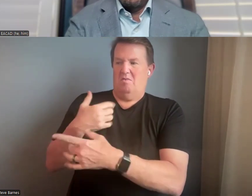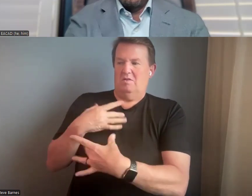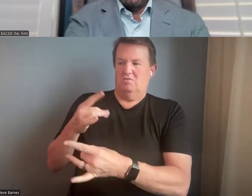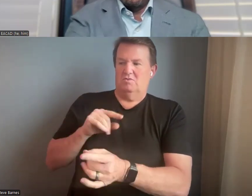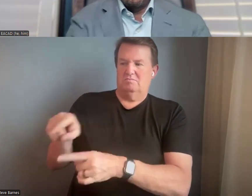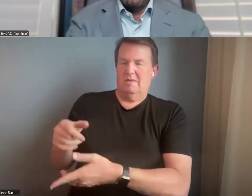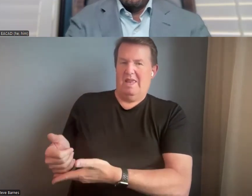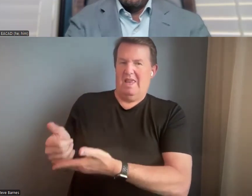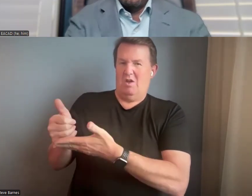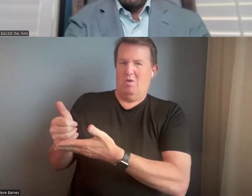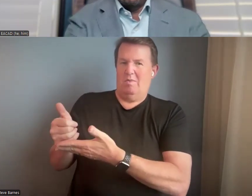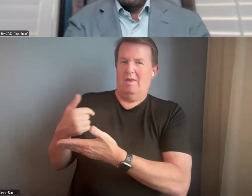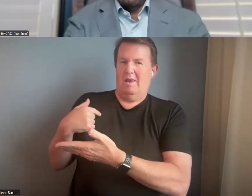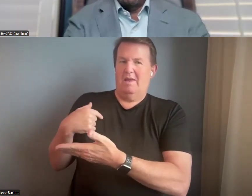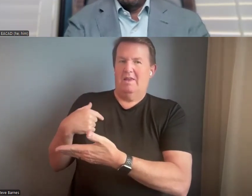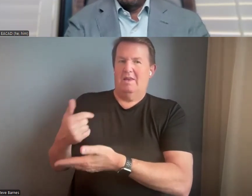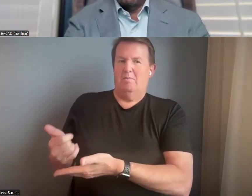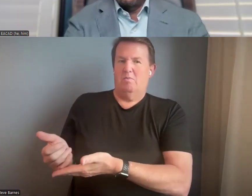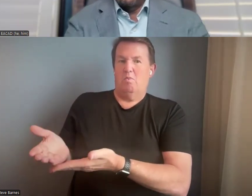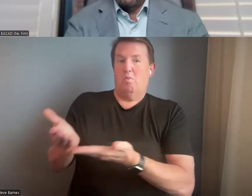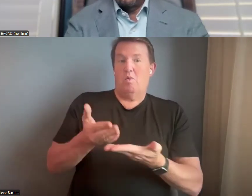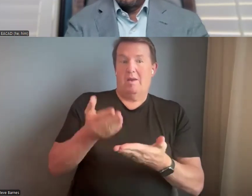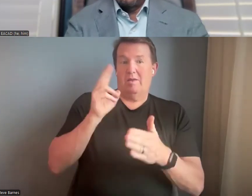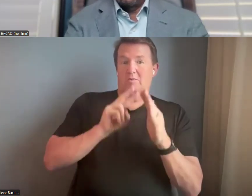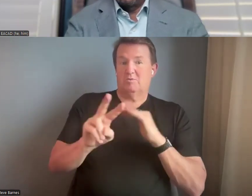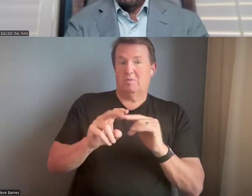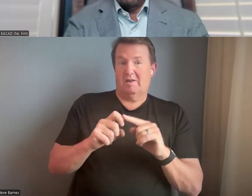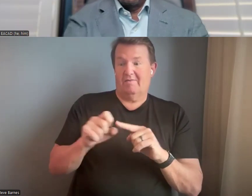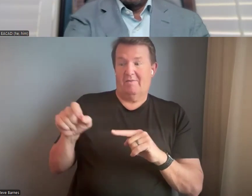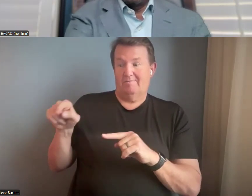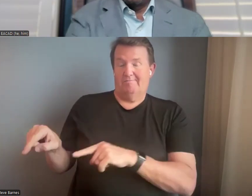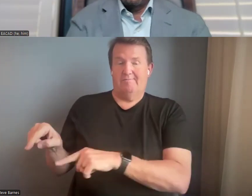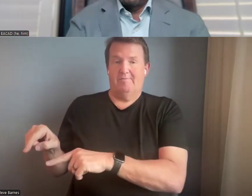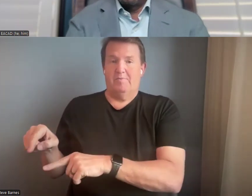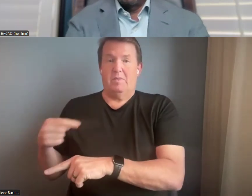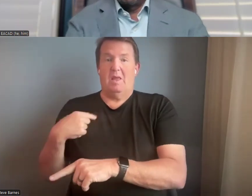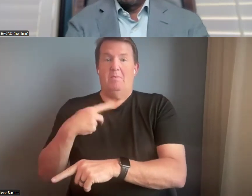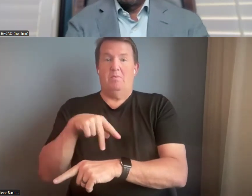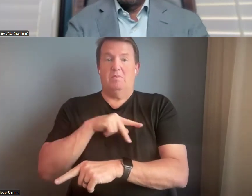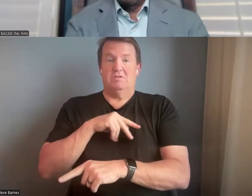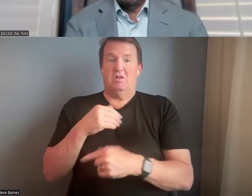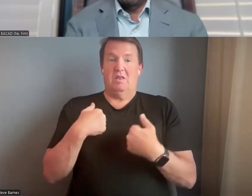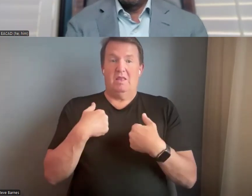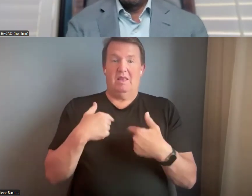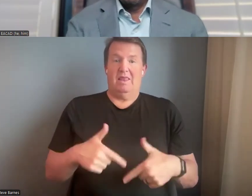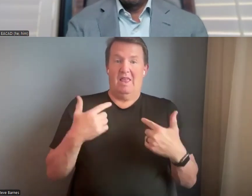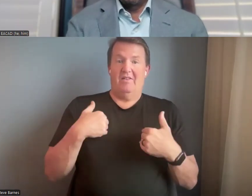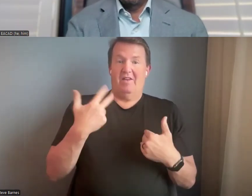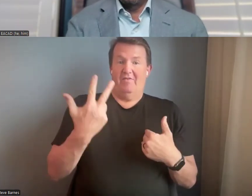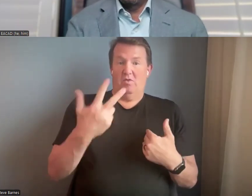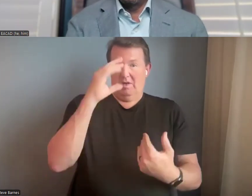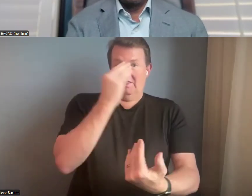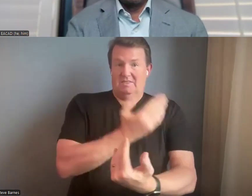can bring that perspective. In my personal life, I'm a mother of three sons. One who